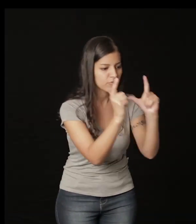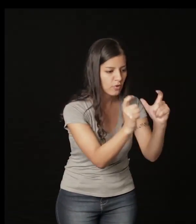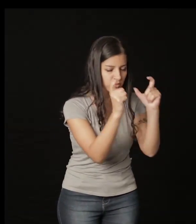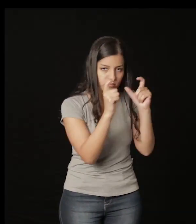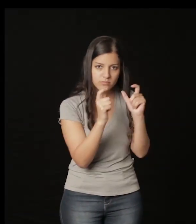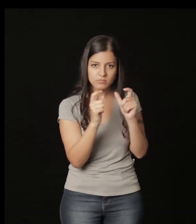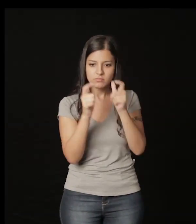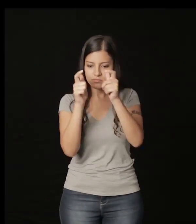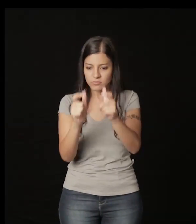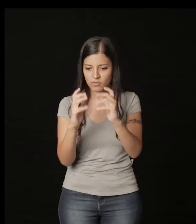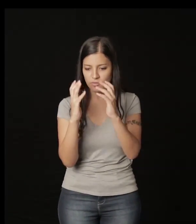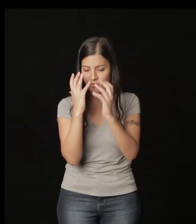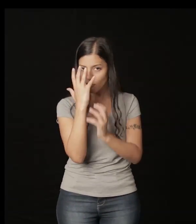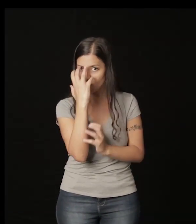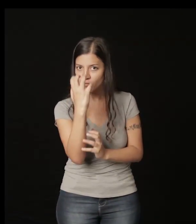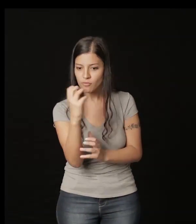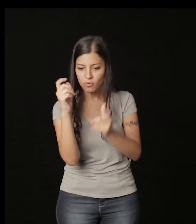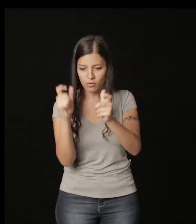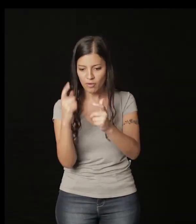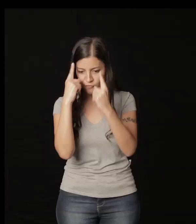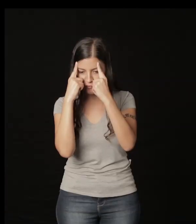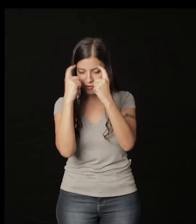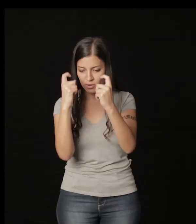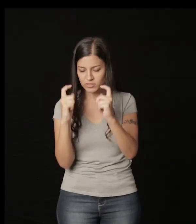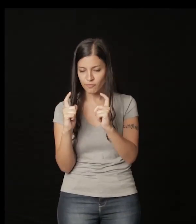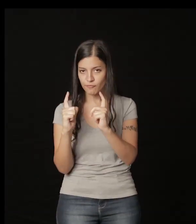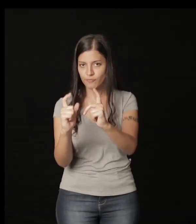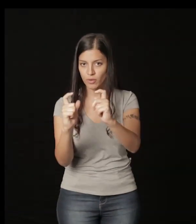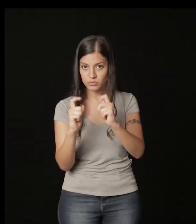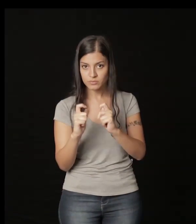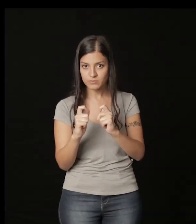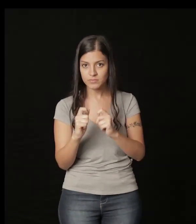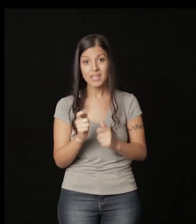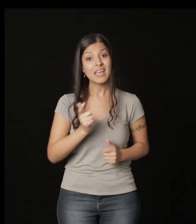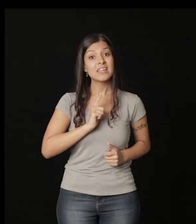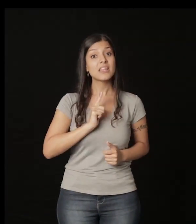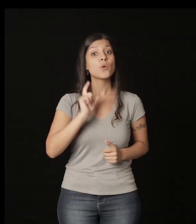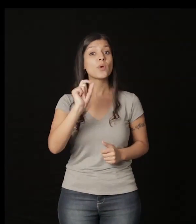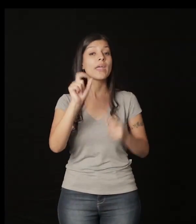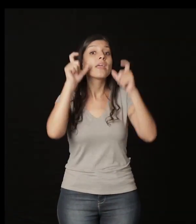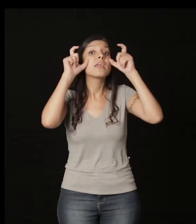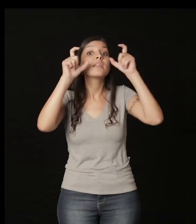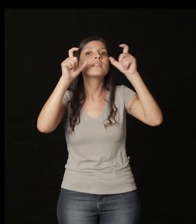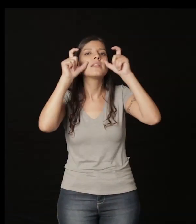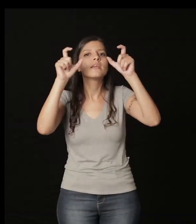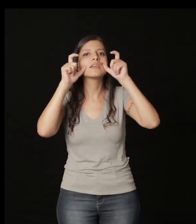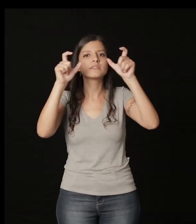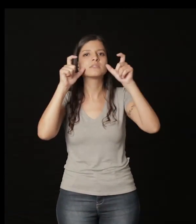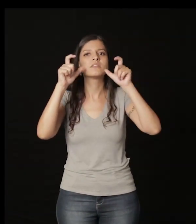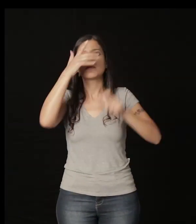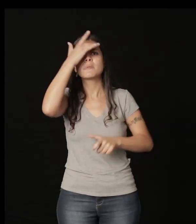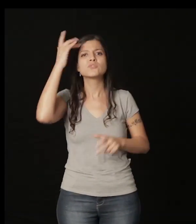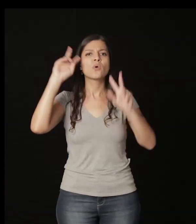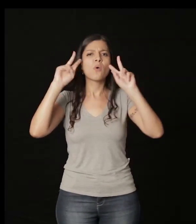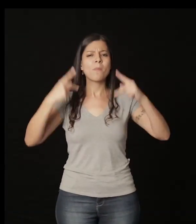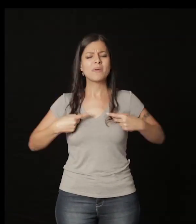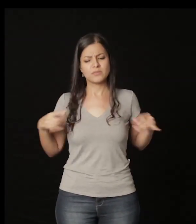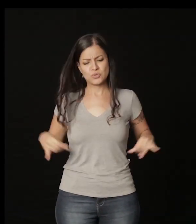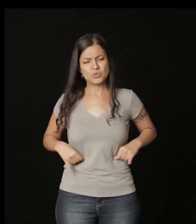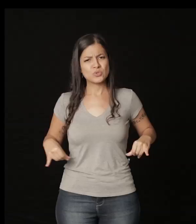subject is drawn to sites of violence and is interested in depicting human